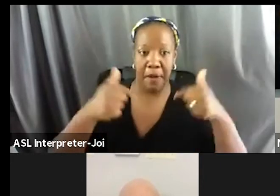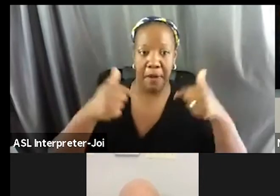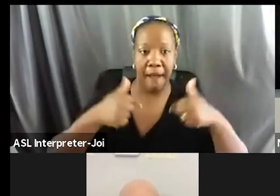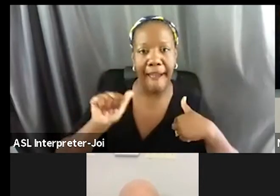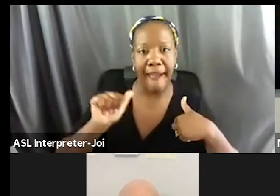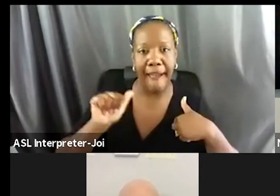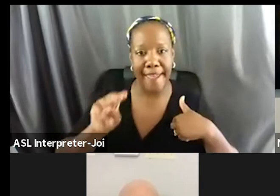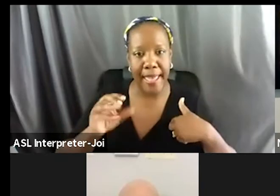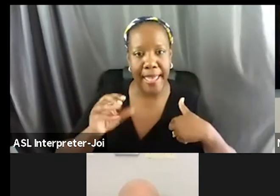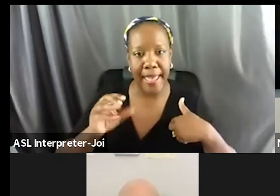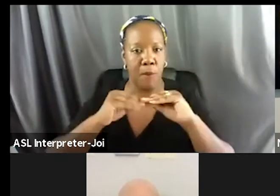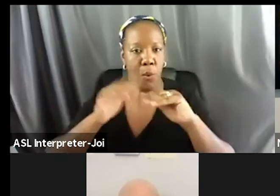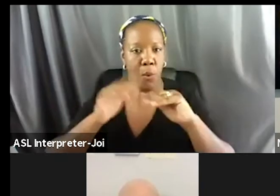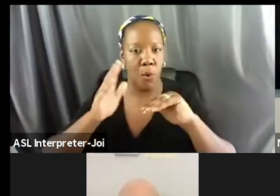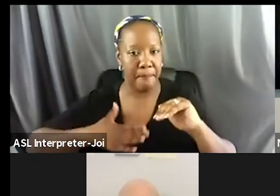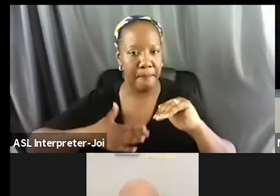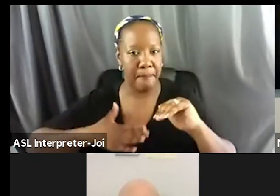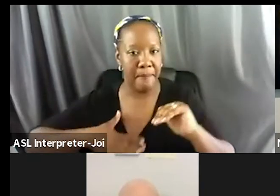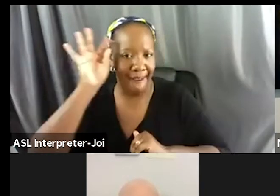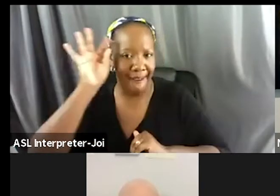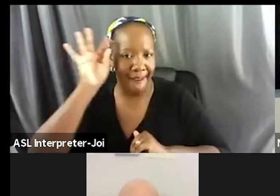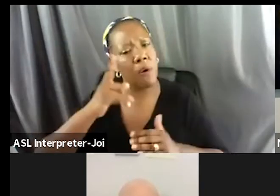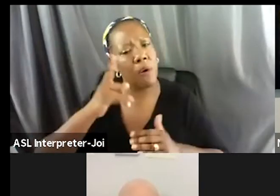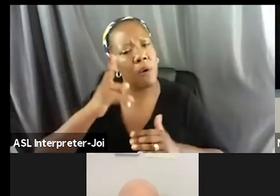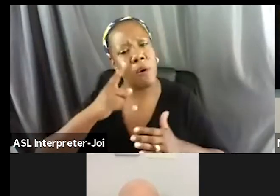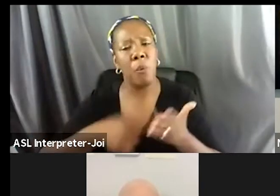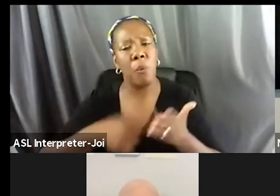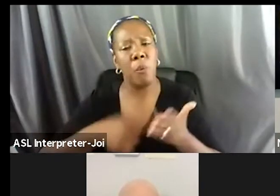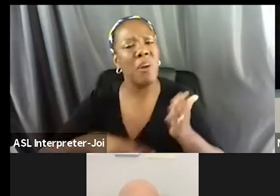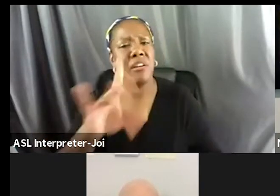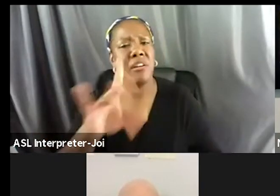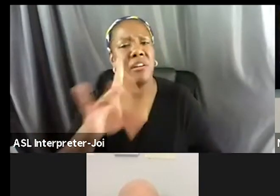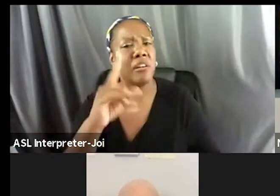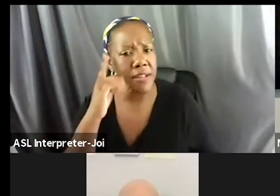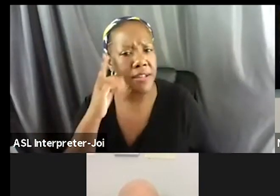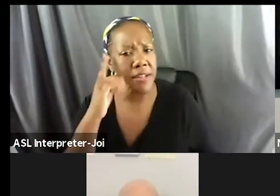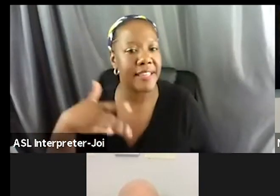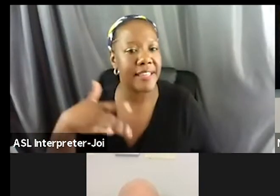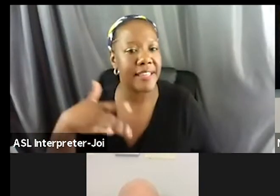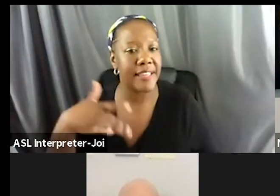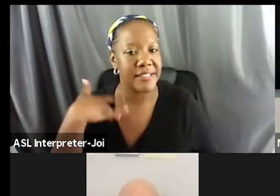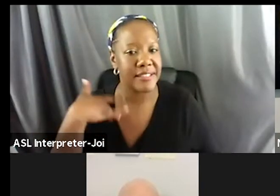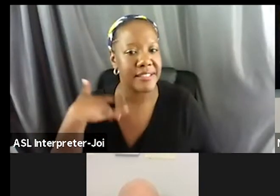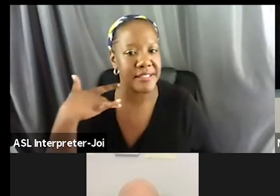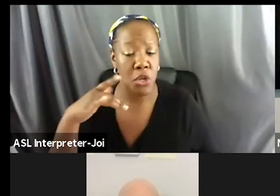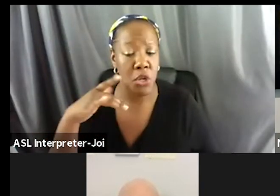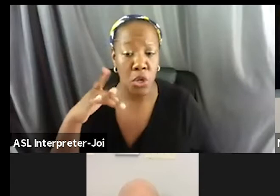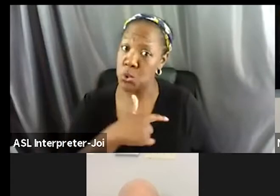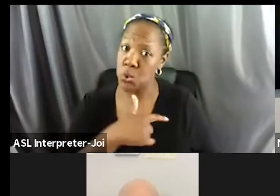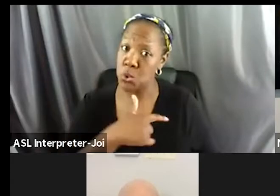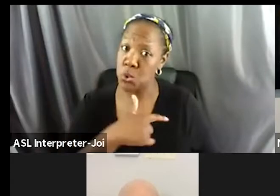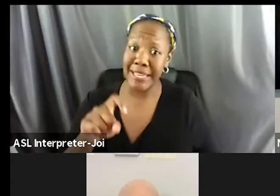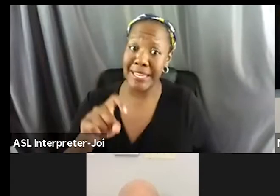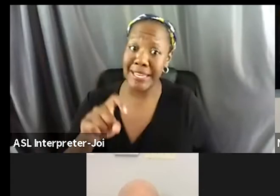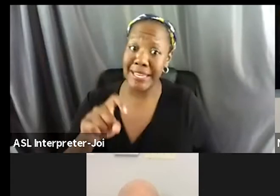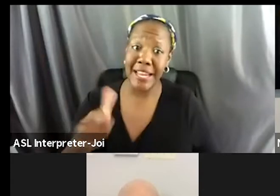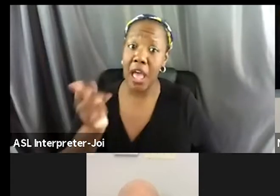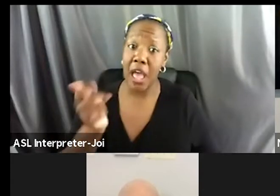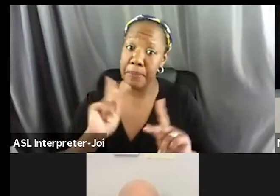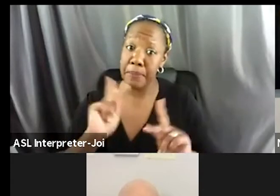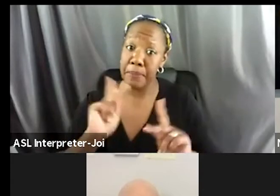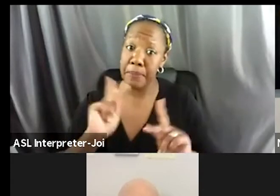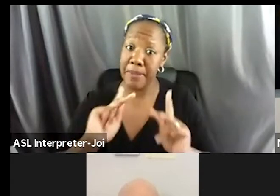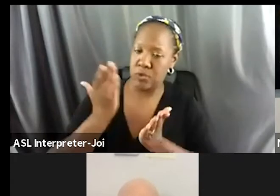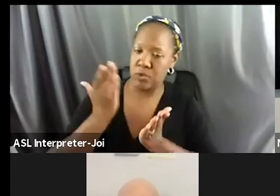kind of curious about your thoughts and feelings about that. I'm like, do we need other people to validate us before we can accept our beauty?